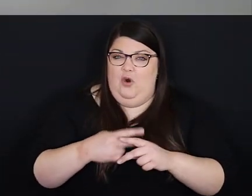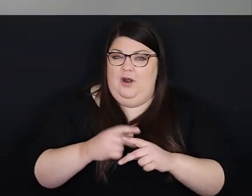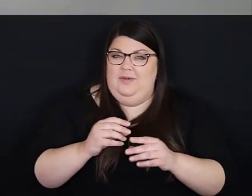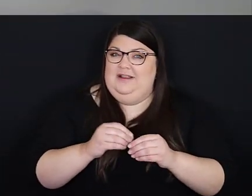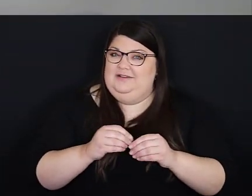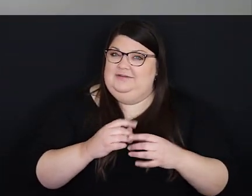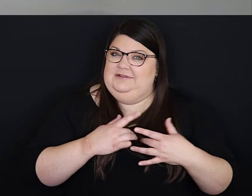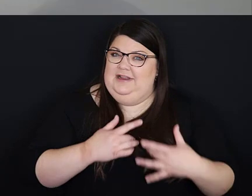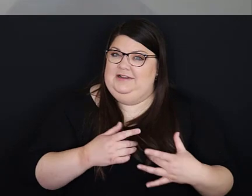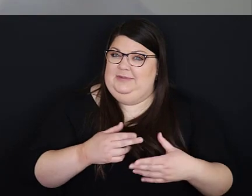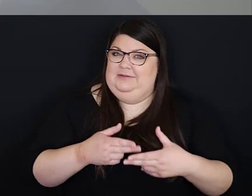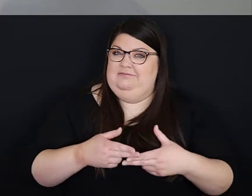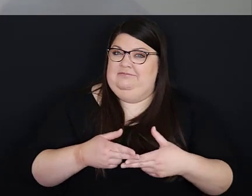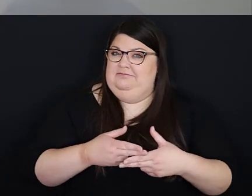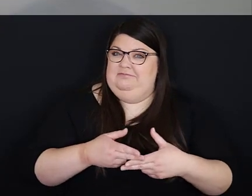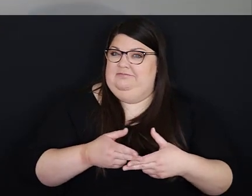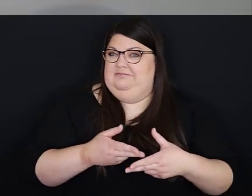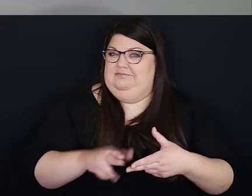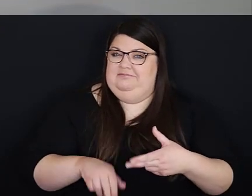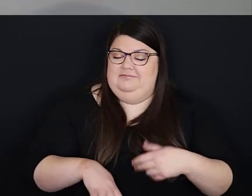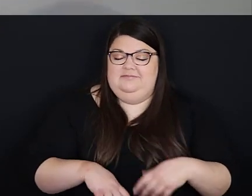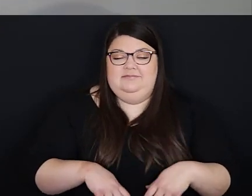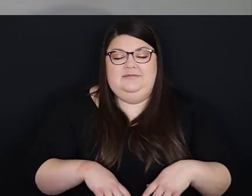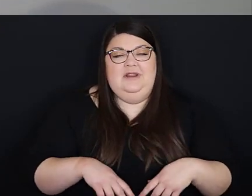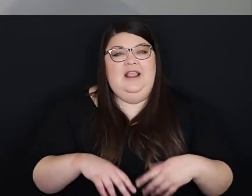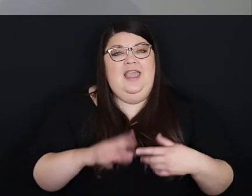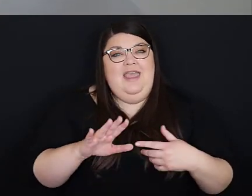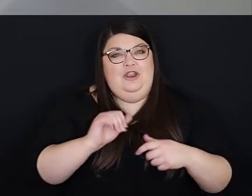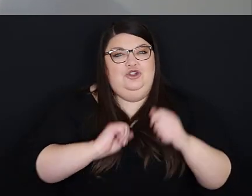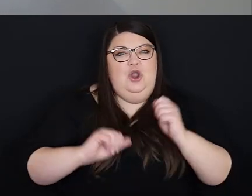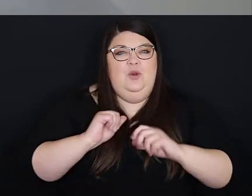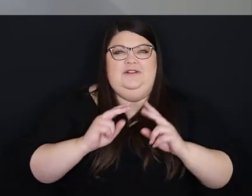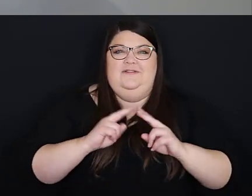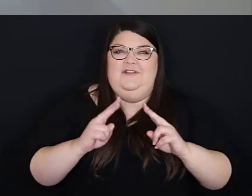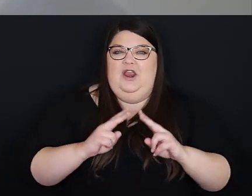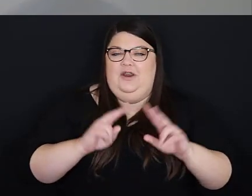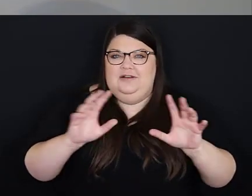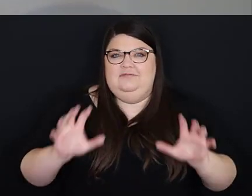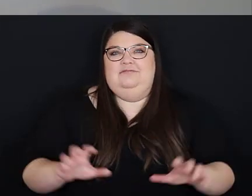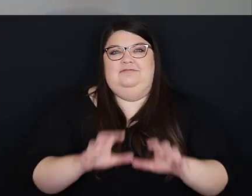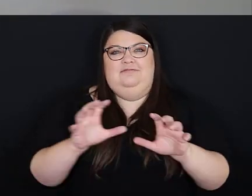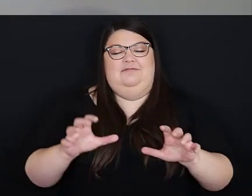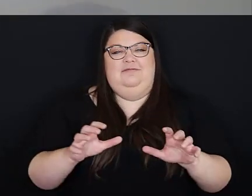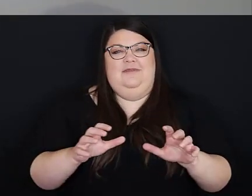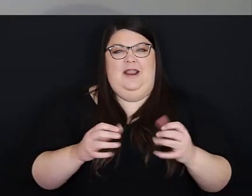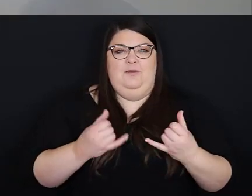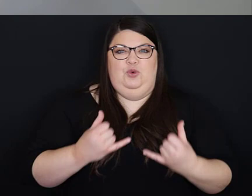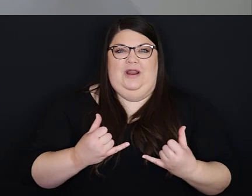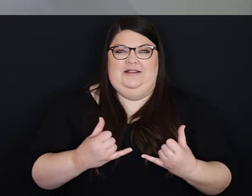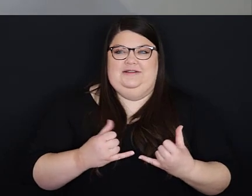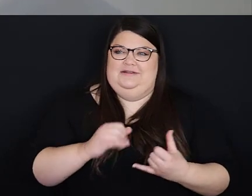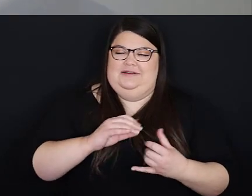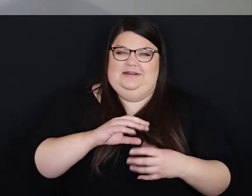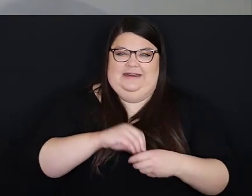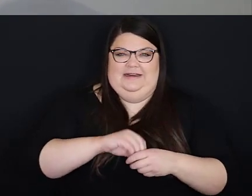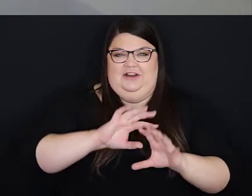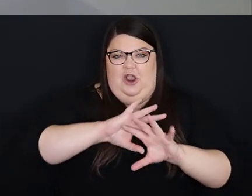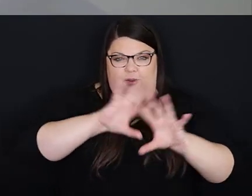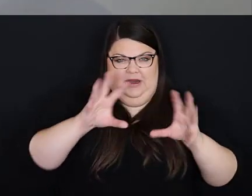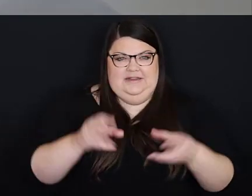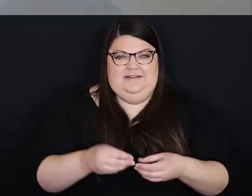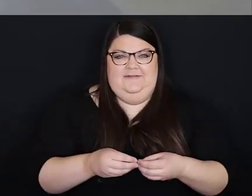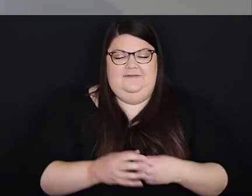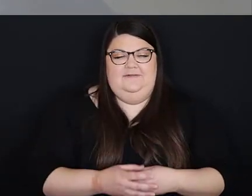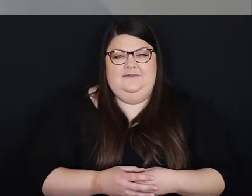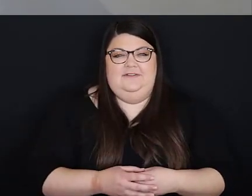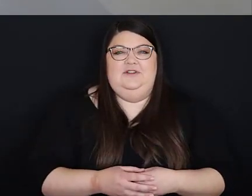ephemeral, the show is extremely lively and present in its comprehensiveness. So huge kudos to both Barbara